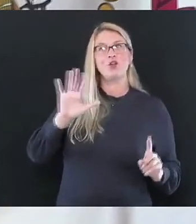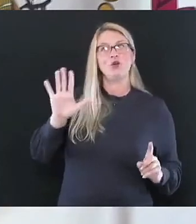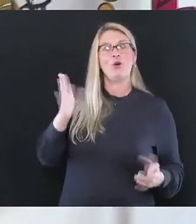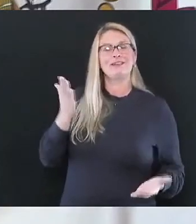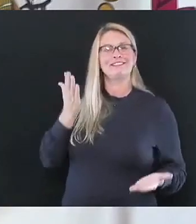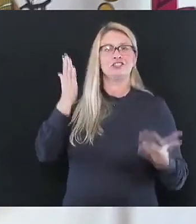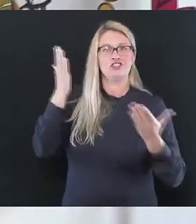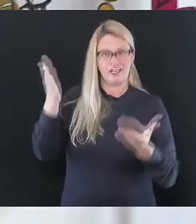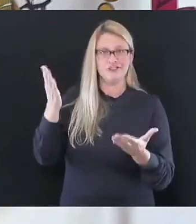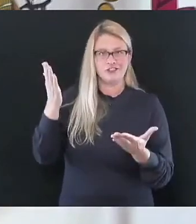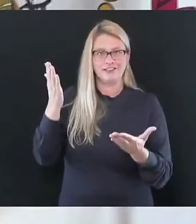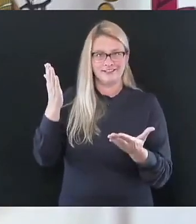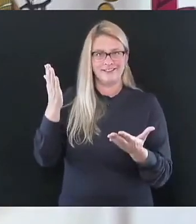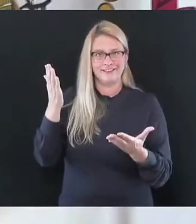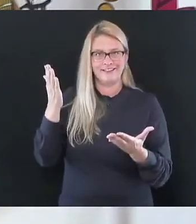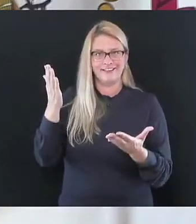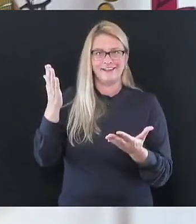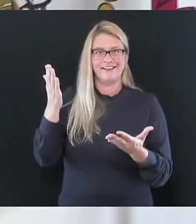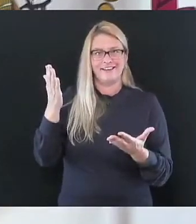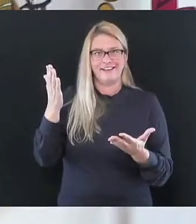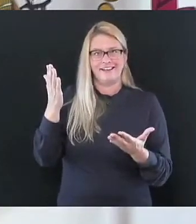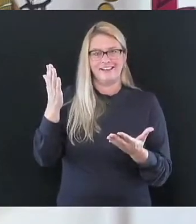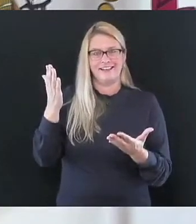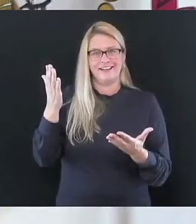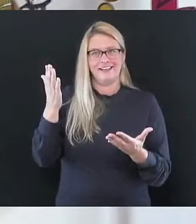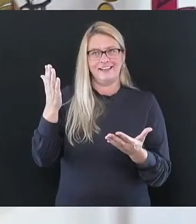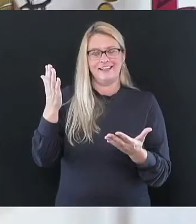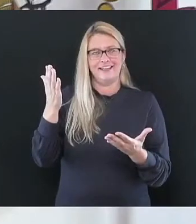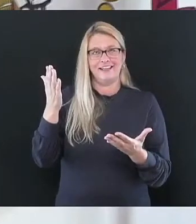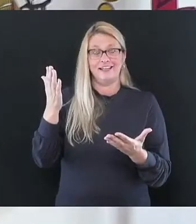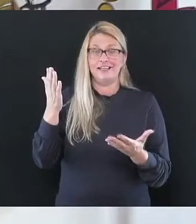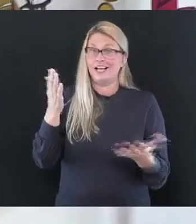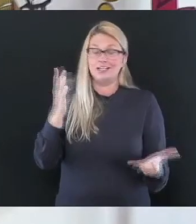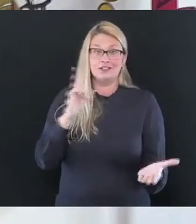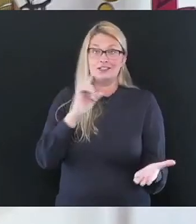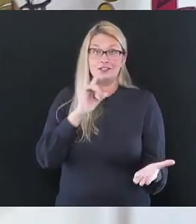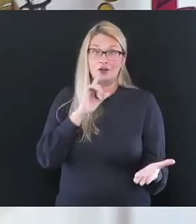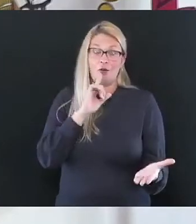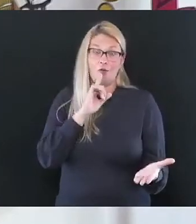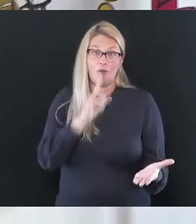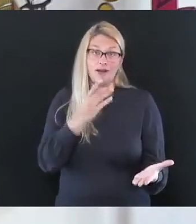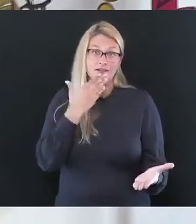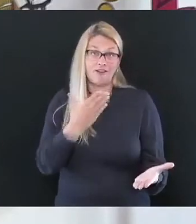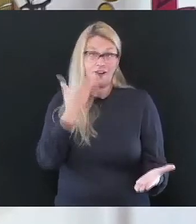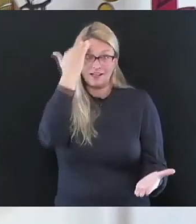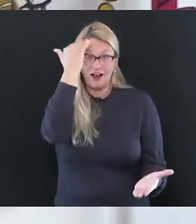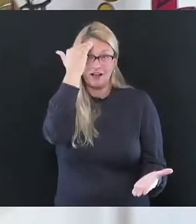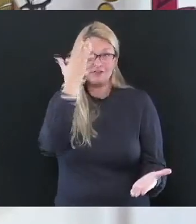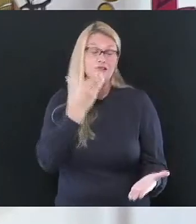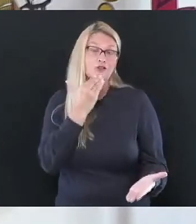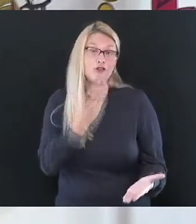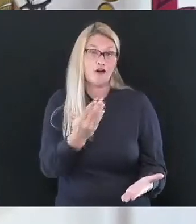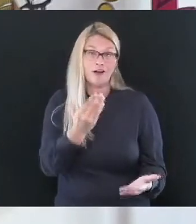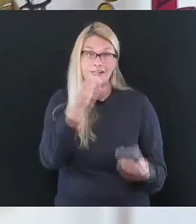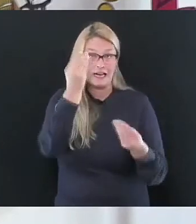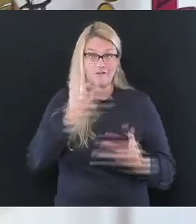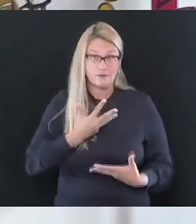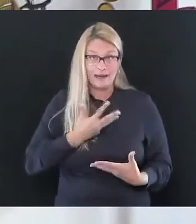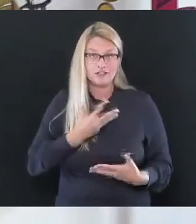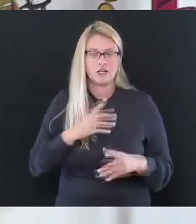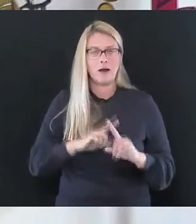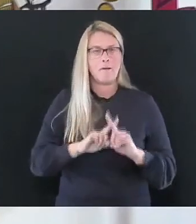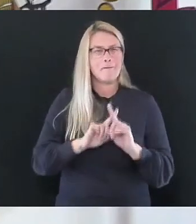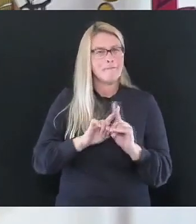it's you know, it's rock solid, great knowledge and good information. You know, the